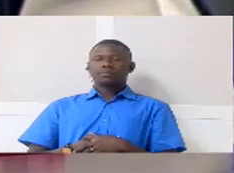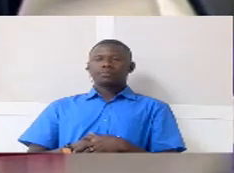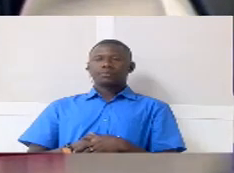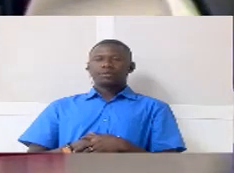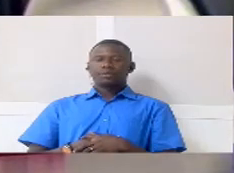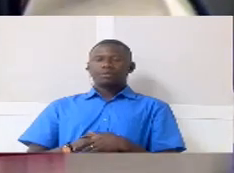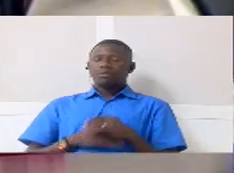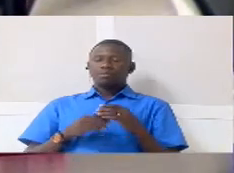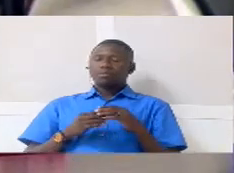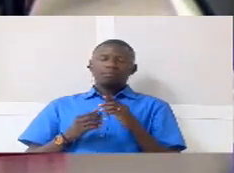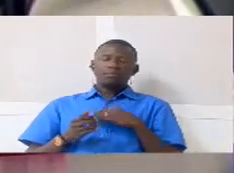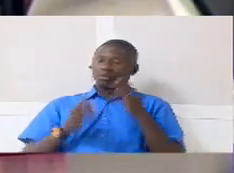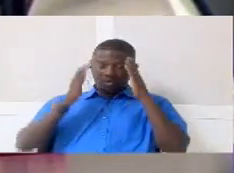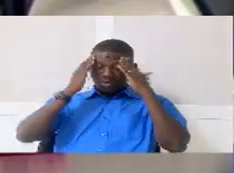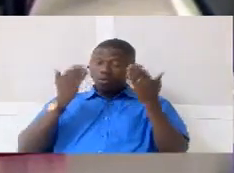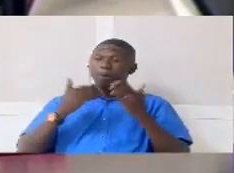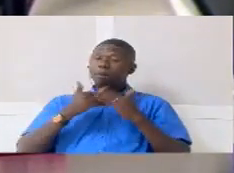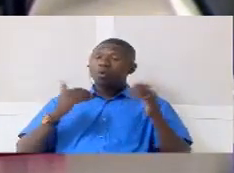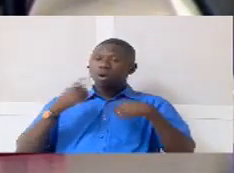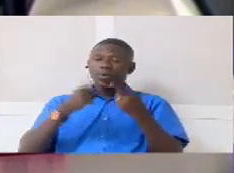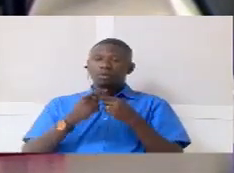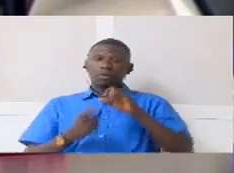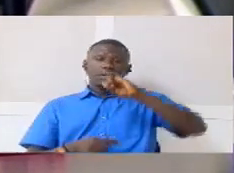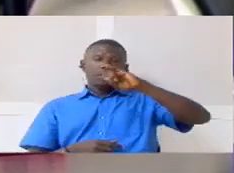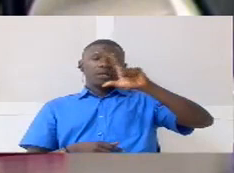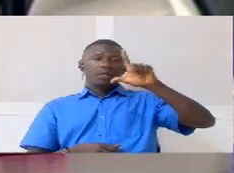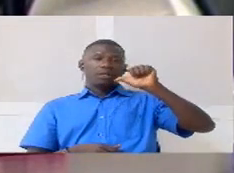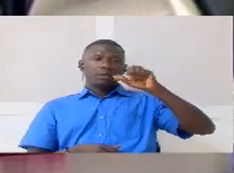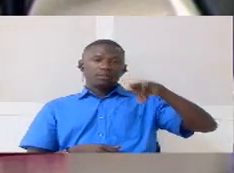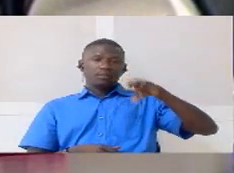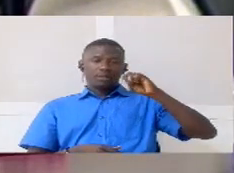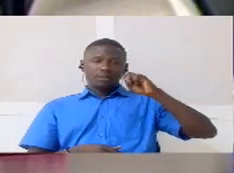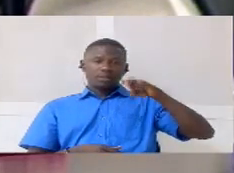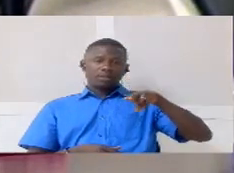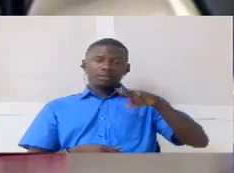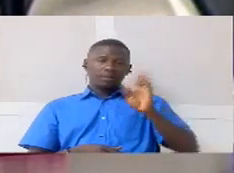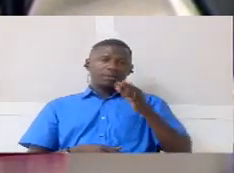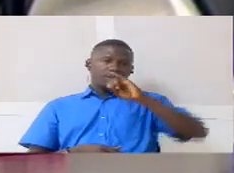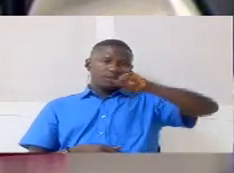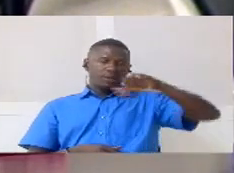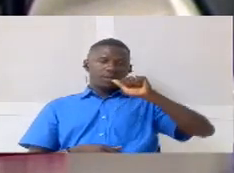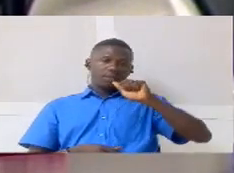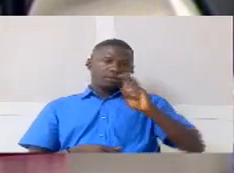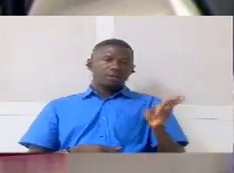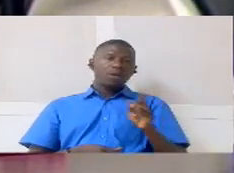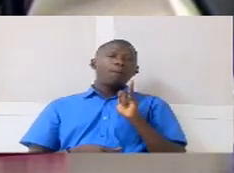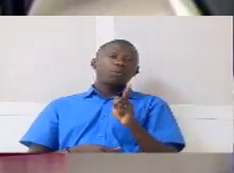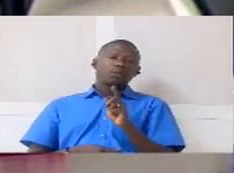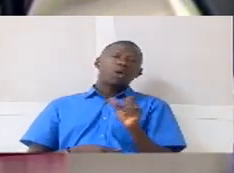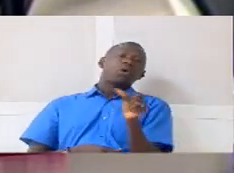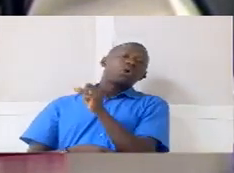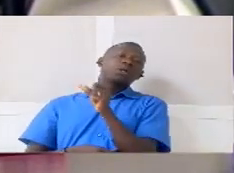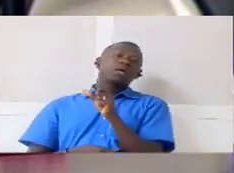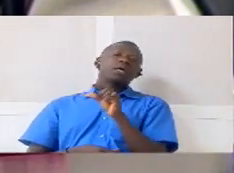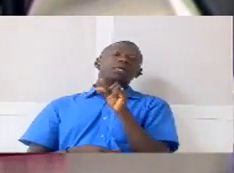am not very offended with the case of Falu Sise, Laminja, but there is a particular prisoner called Falu Sise who told